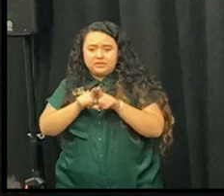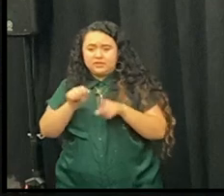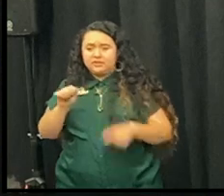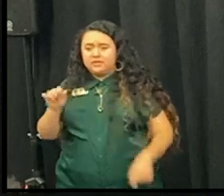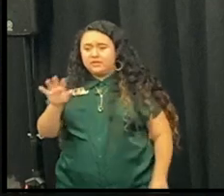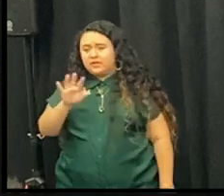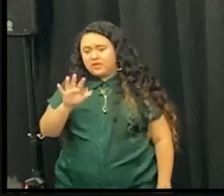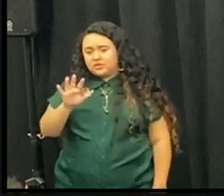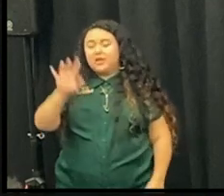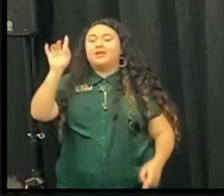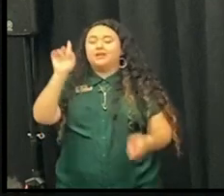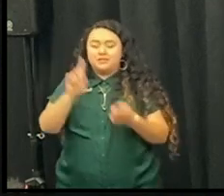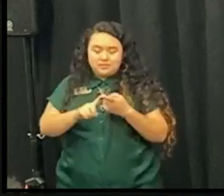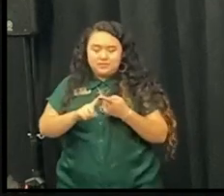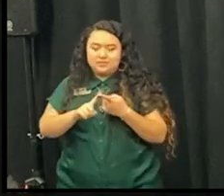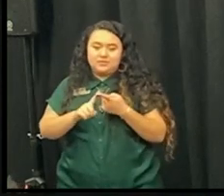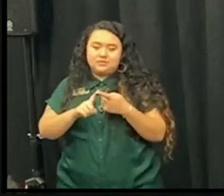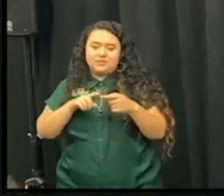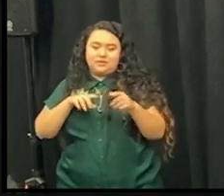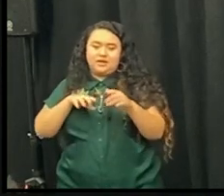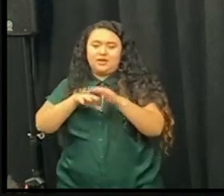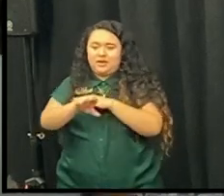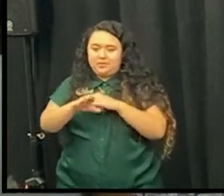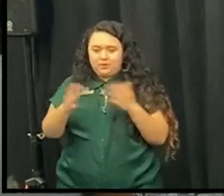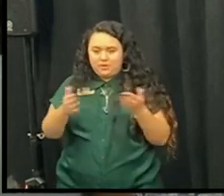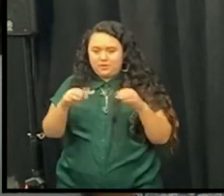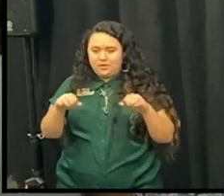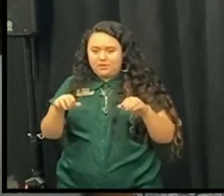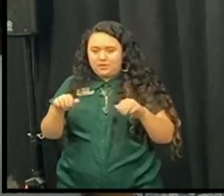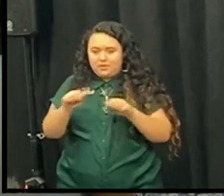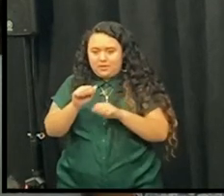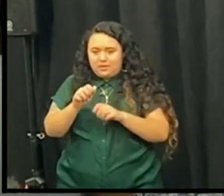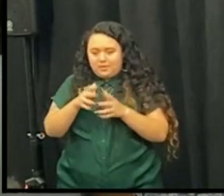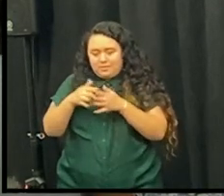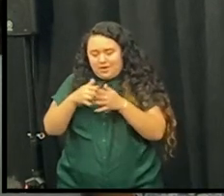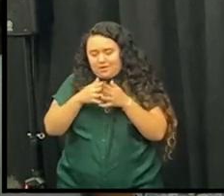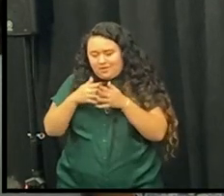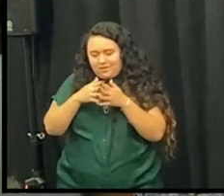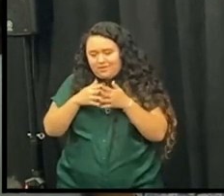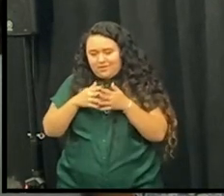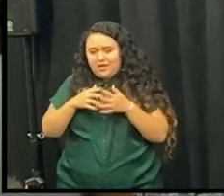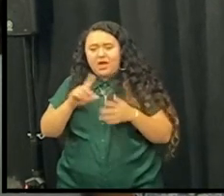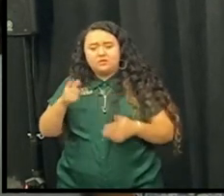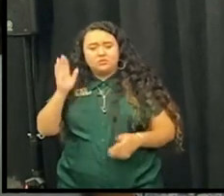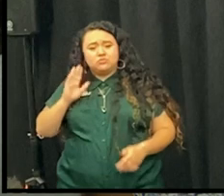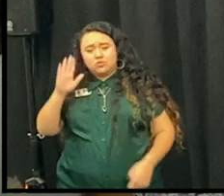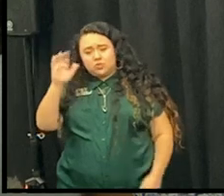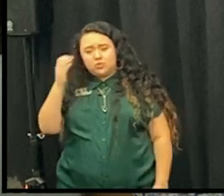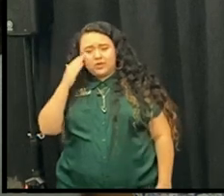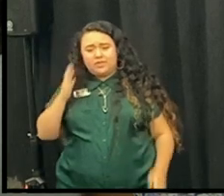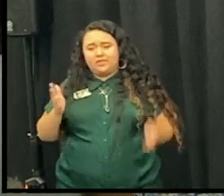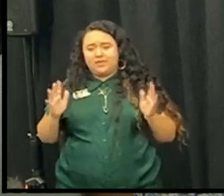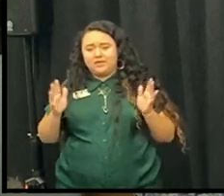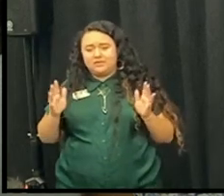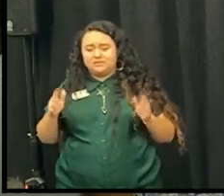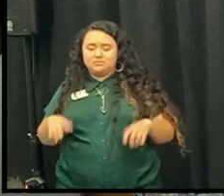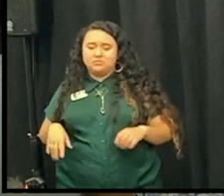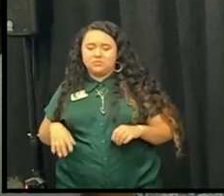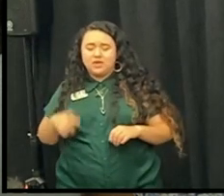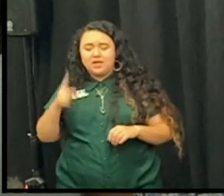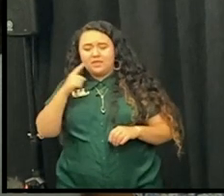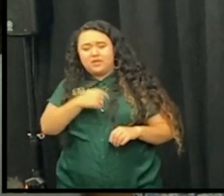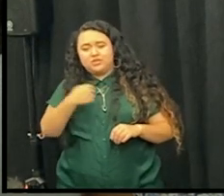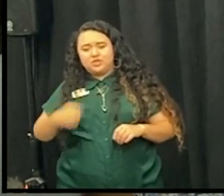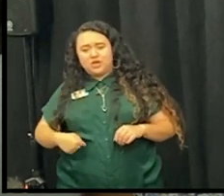Asian until I came to America. Like, you know, I was just Korean and, you know, I thought China